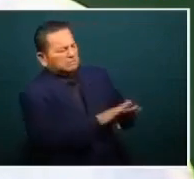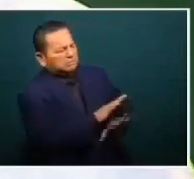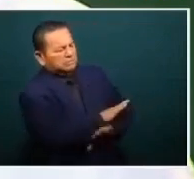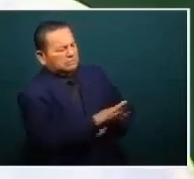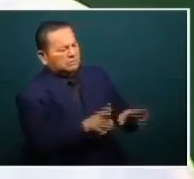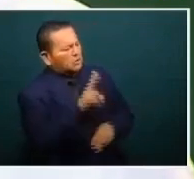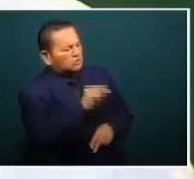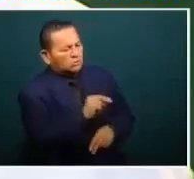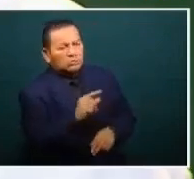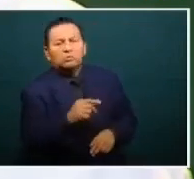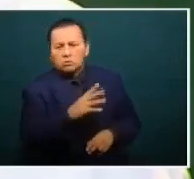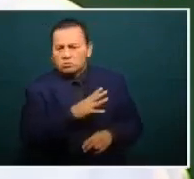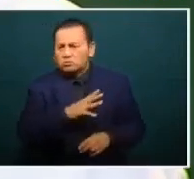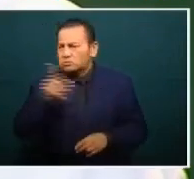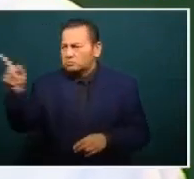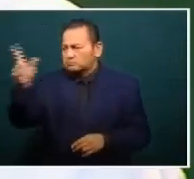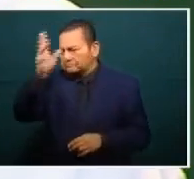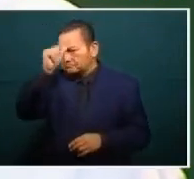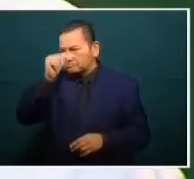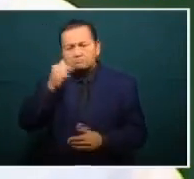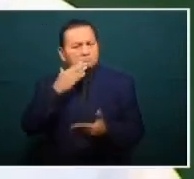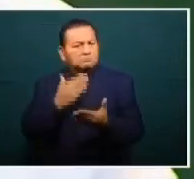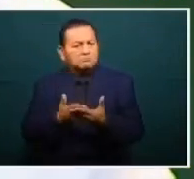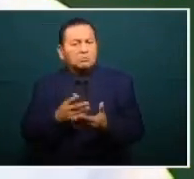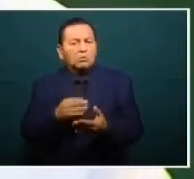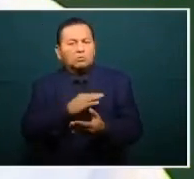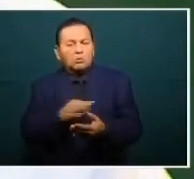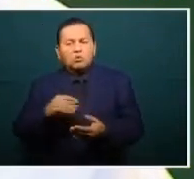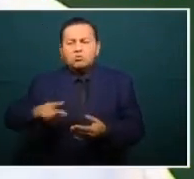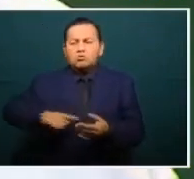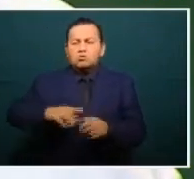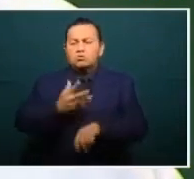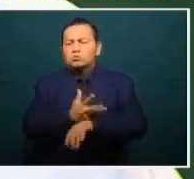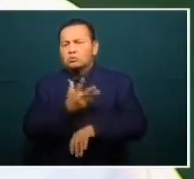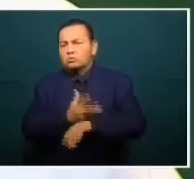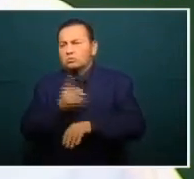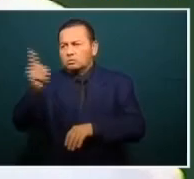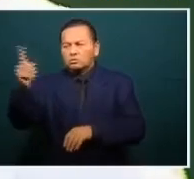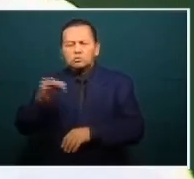good. So they didn't close the doors.